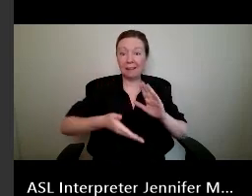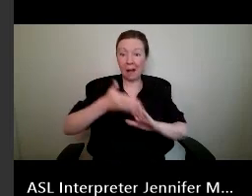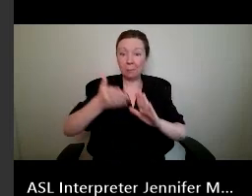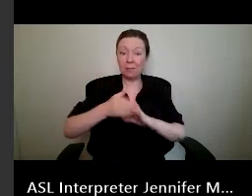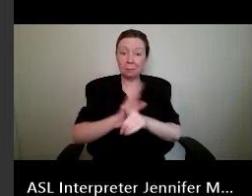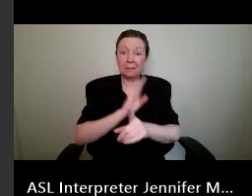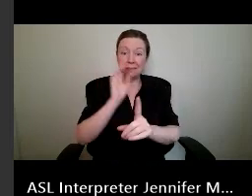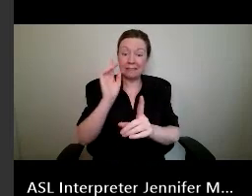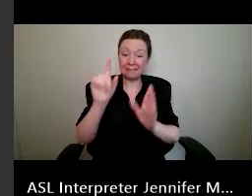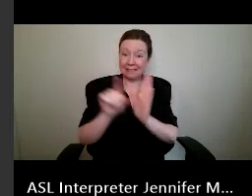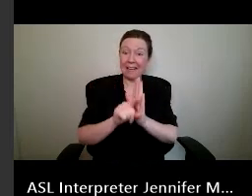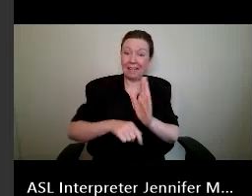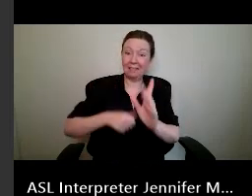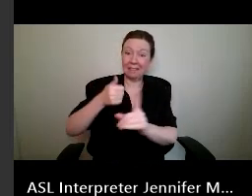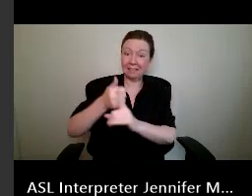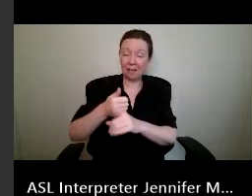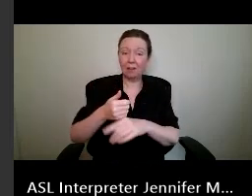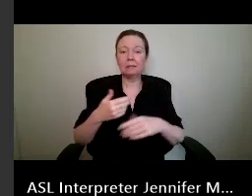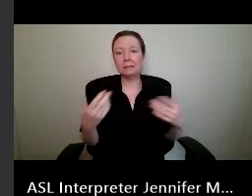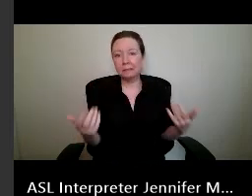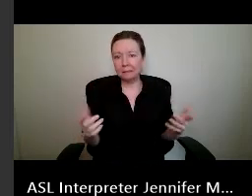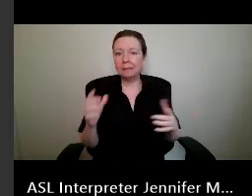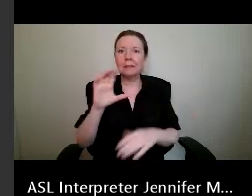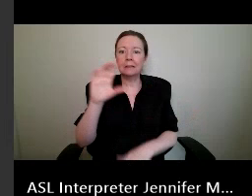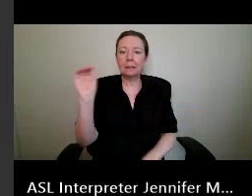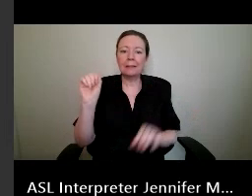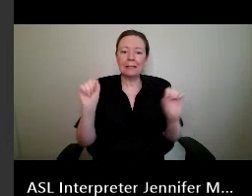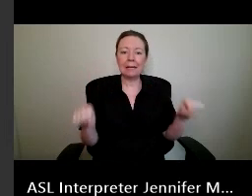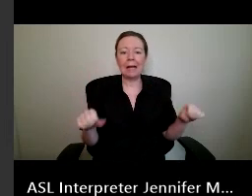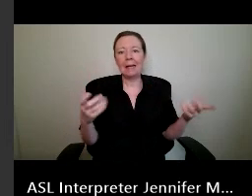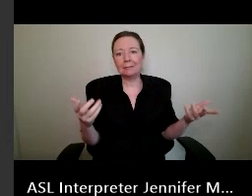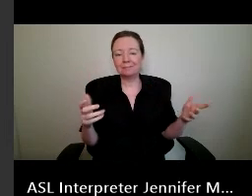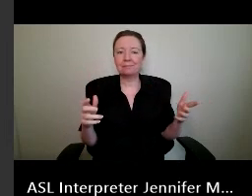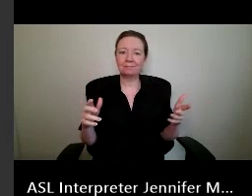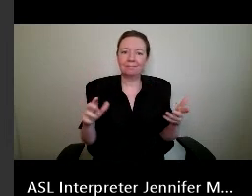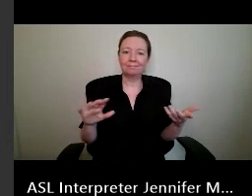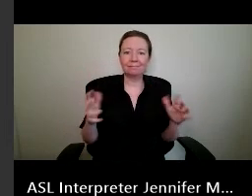business negatively, the employer can kind of make an